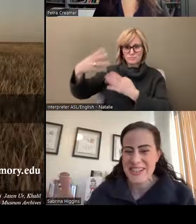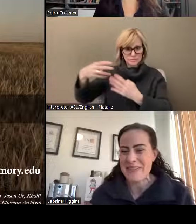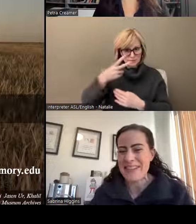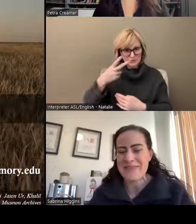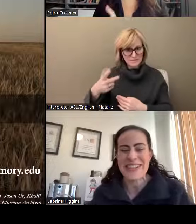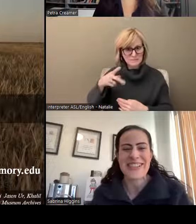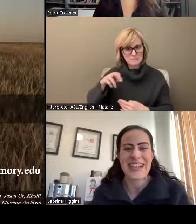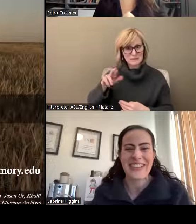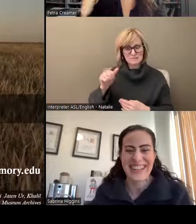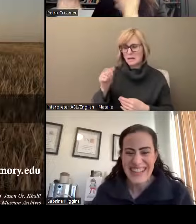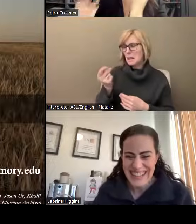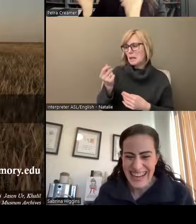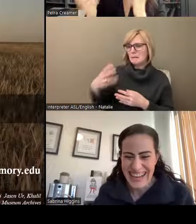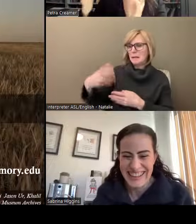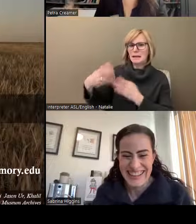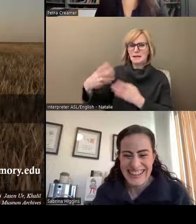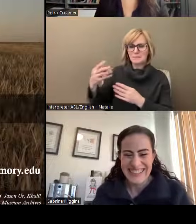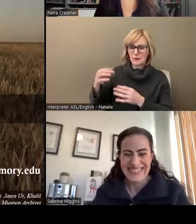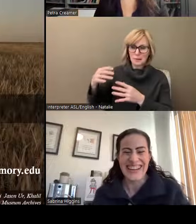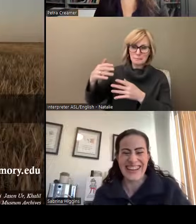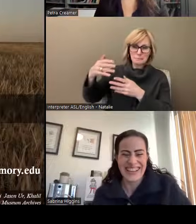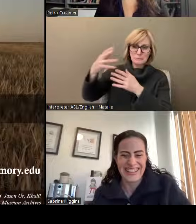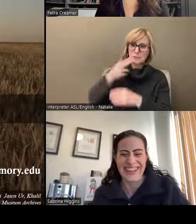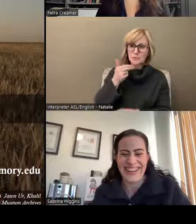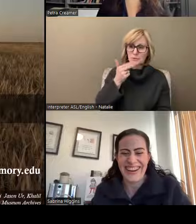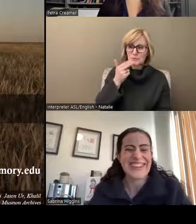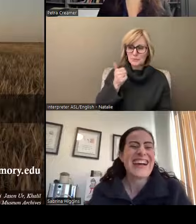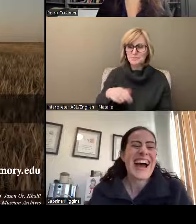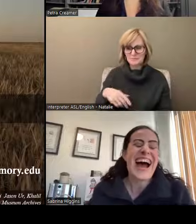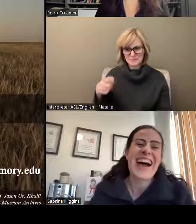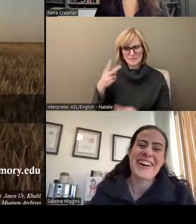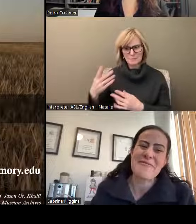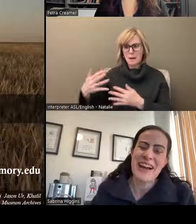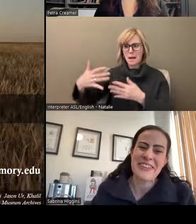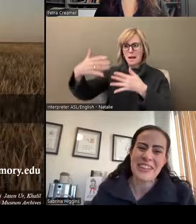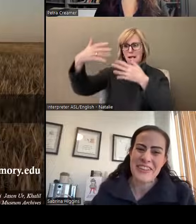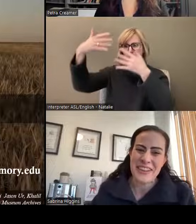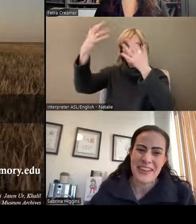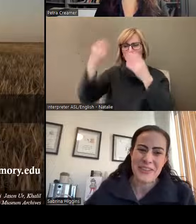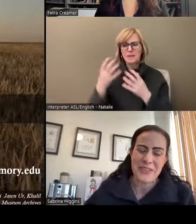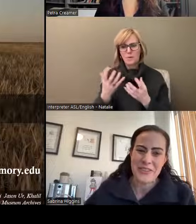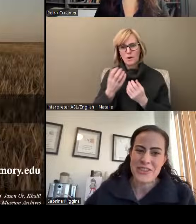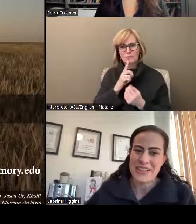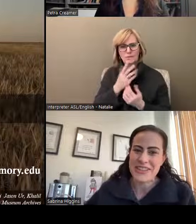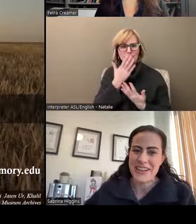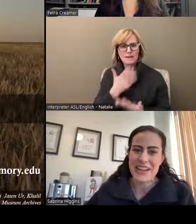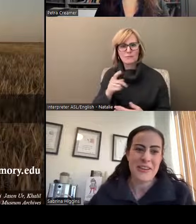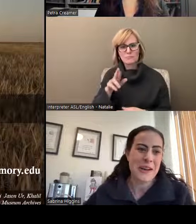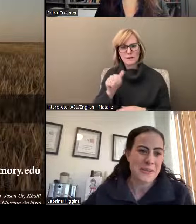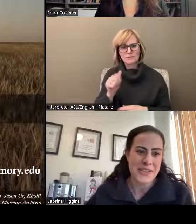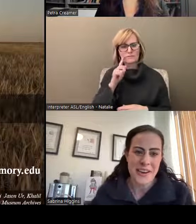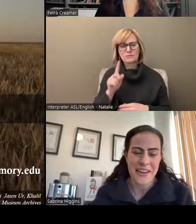these, Petra, but this was a little bit of them. They're just like creeping up. That's really cute. There they go. I really want to thank you for just